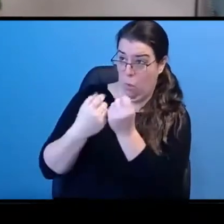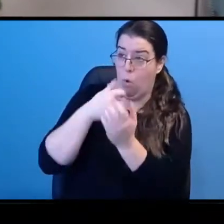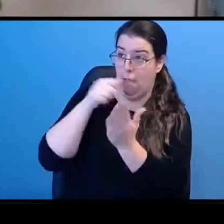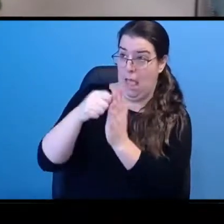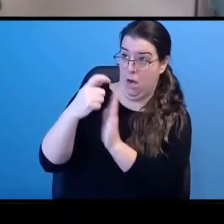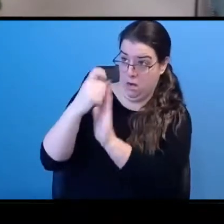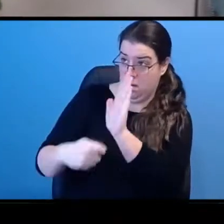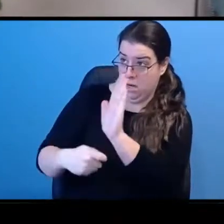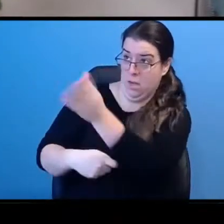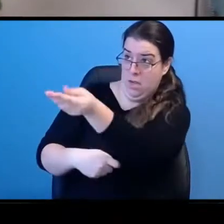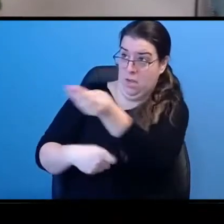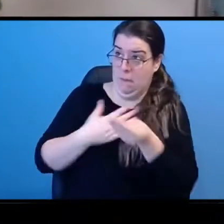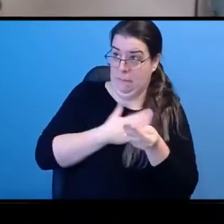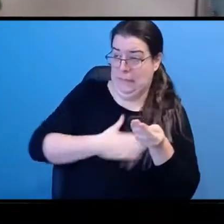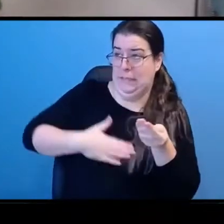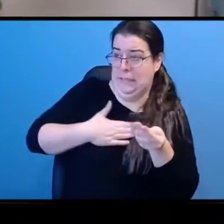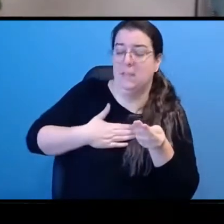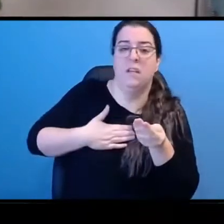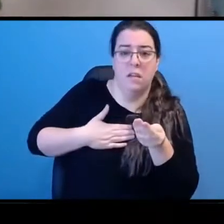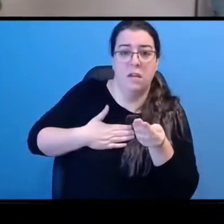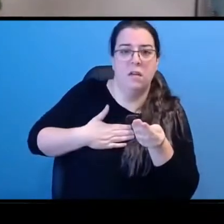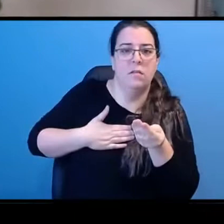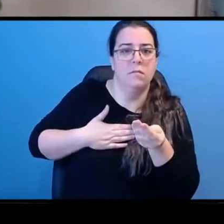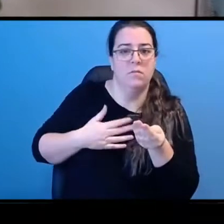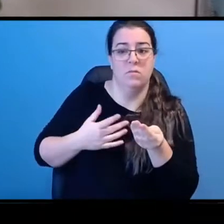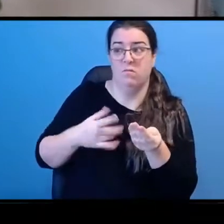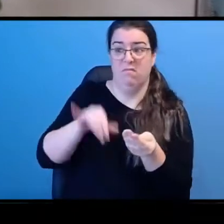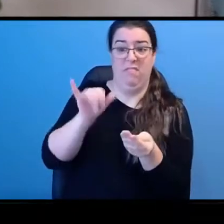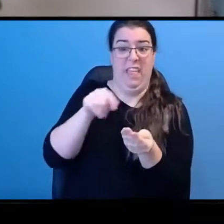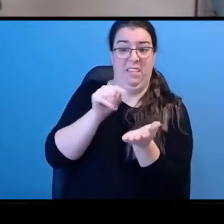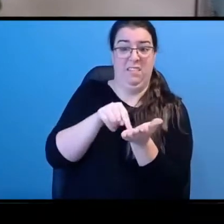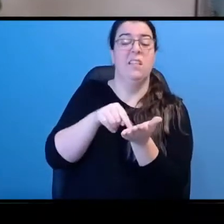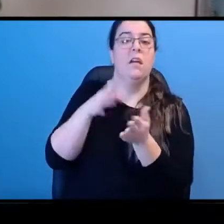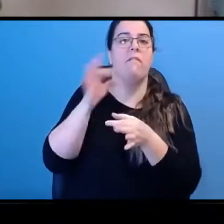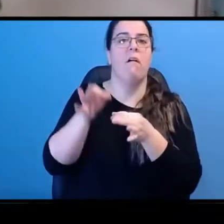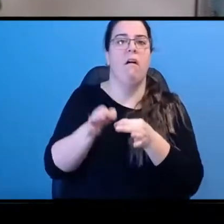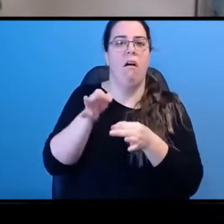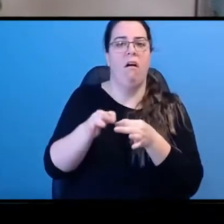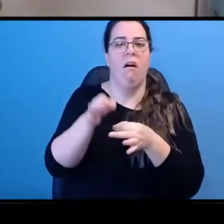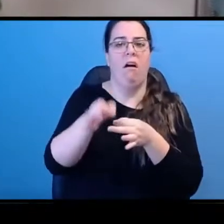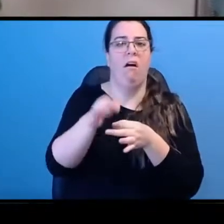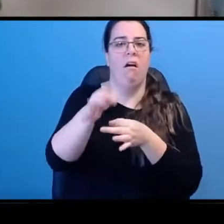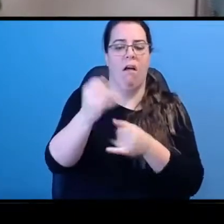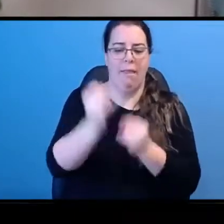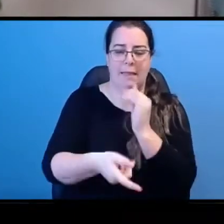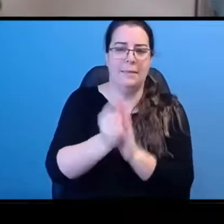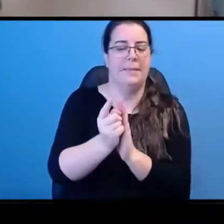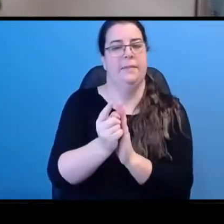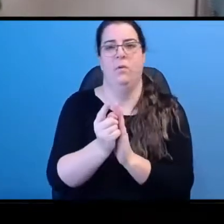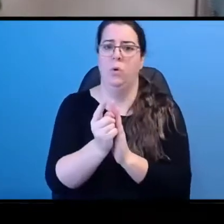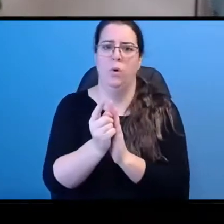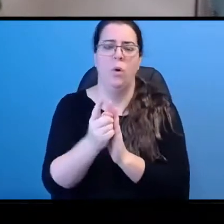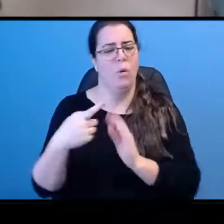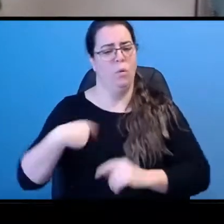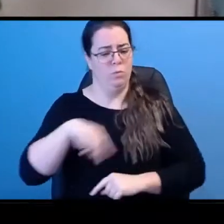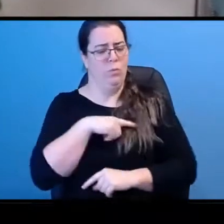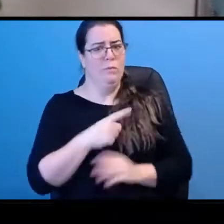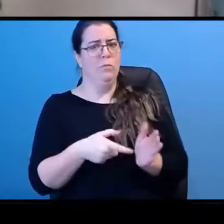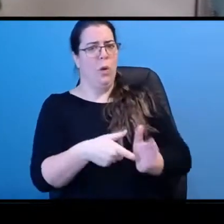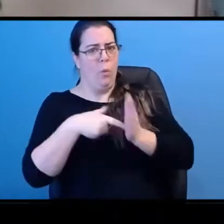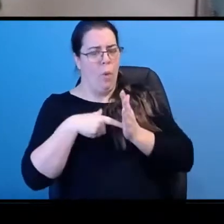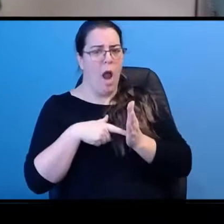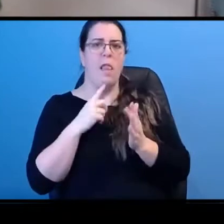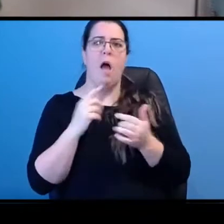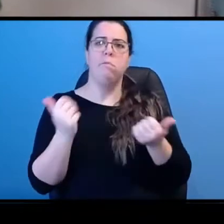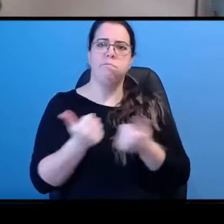we want to feature their work at one of our festivals, you want to give us the time and